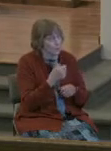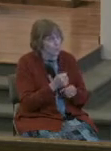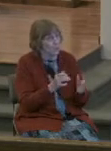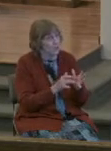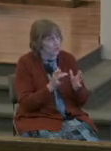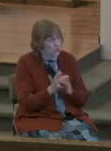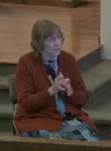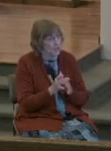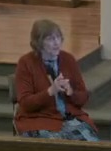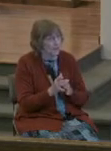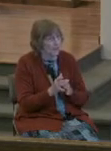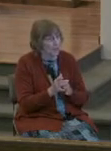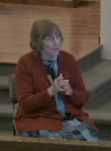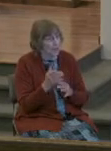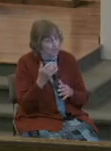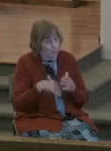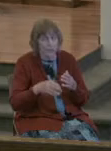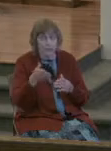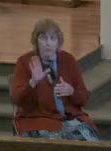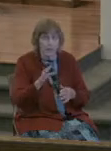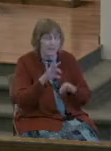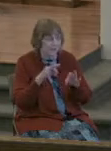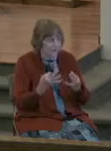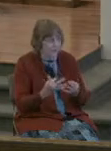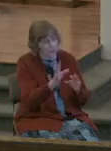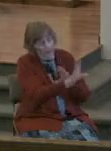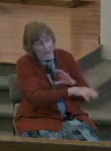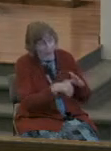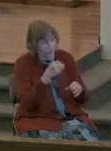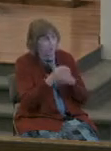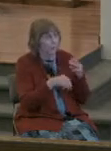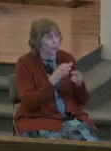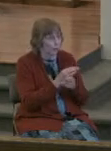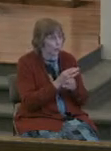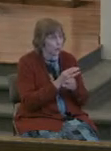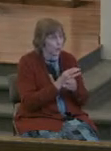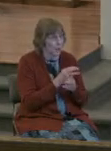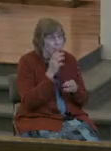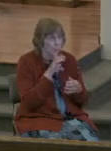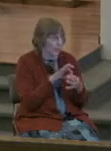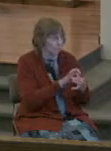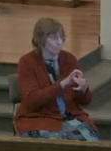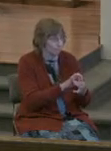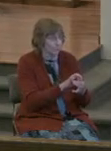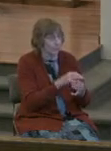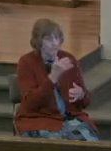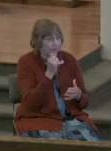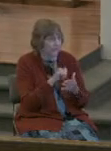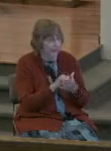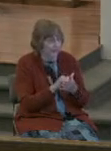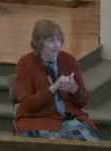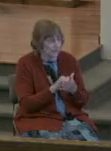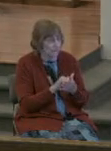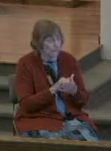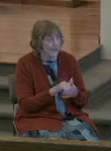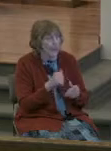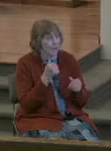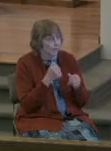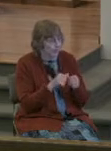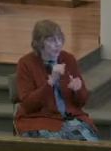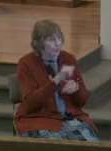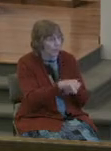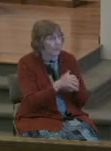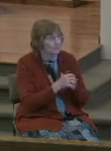Jesus and was born into God's family, we came out of the world. We're not to forget that. He says to remember